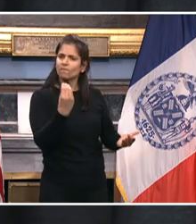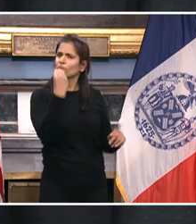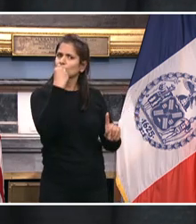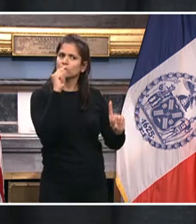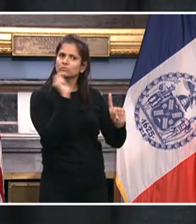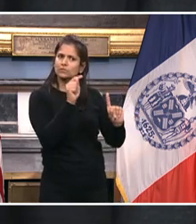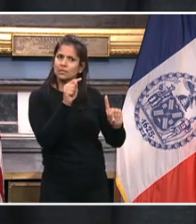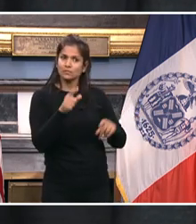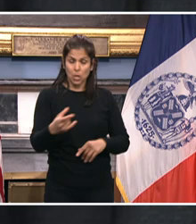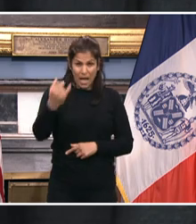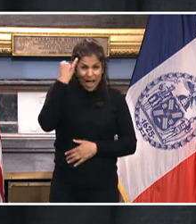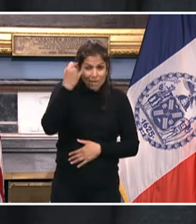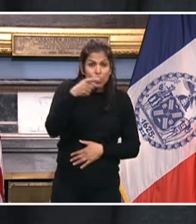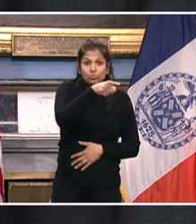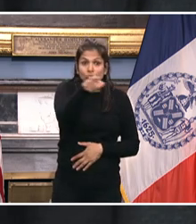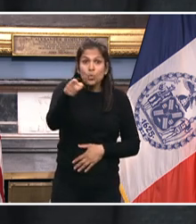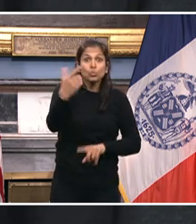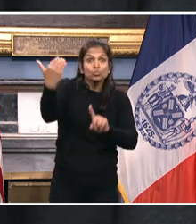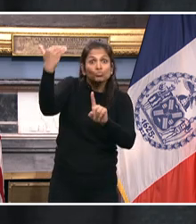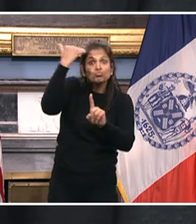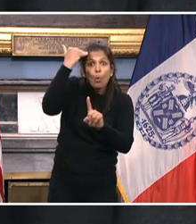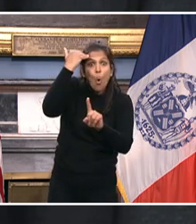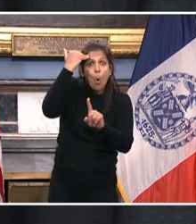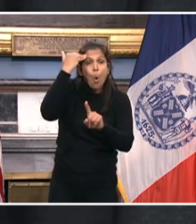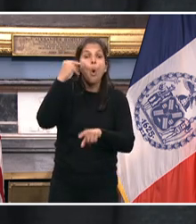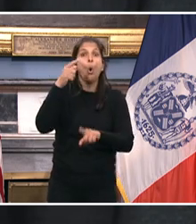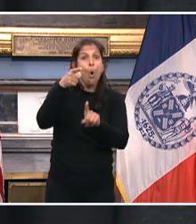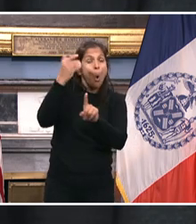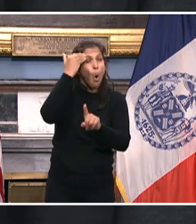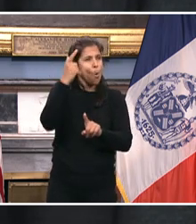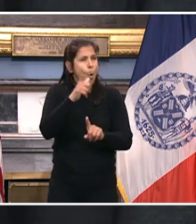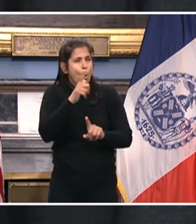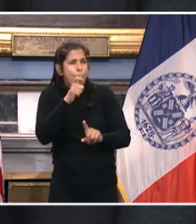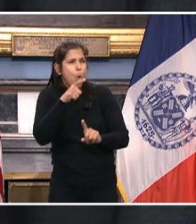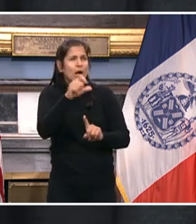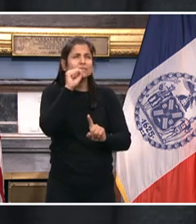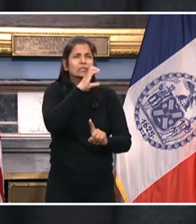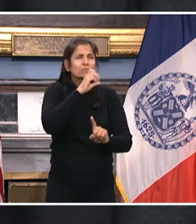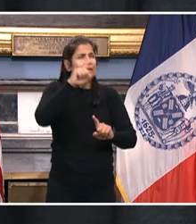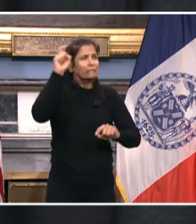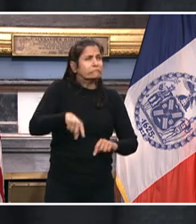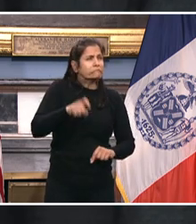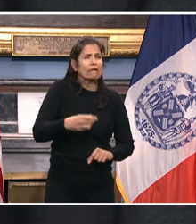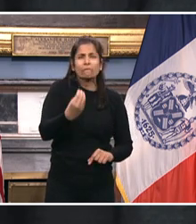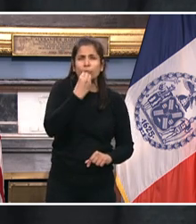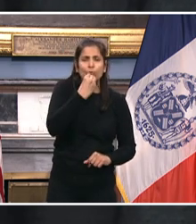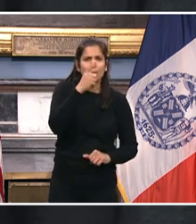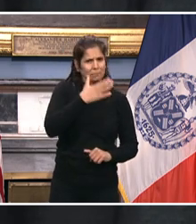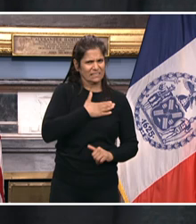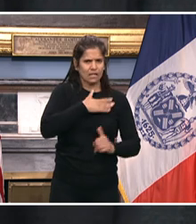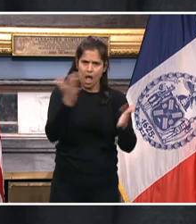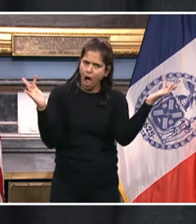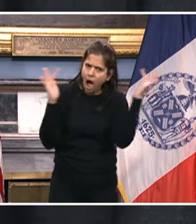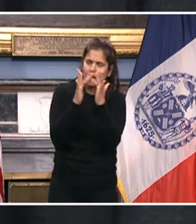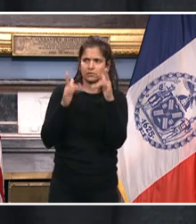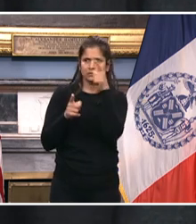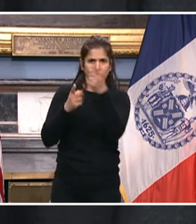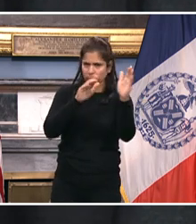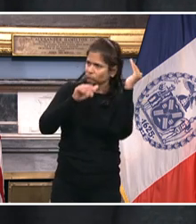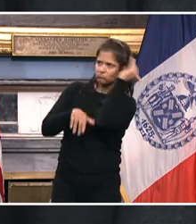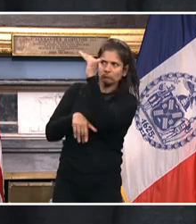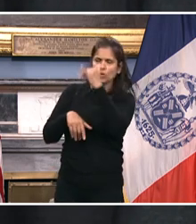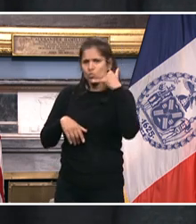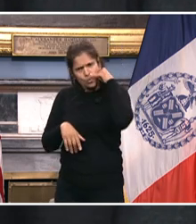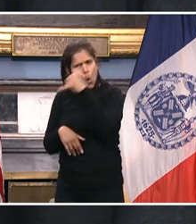gets a meal immediately. And anyone who needs a meal can call 311. If anyone is vulnerable, cannot get out, cannot get to a